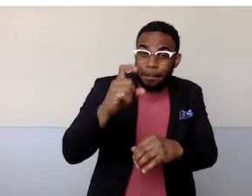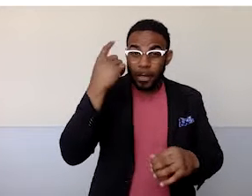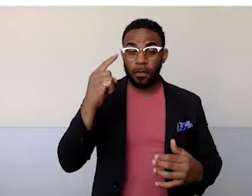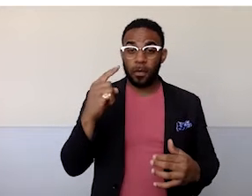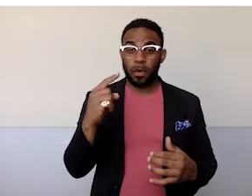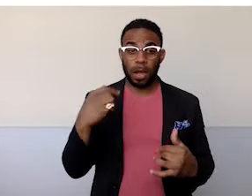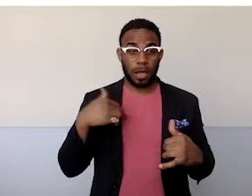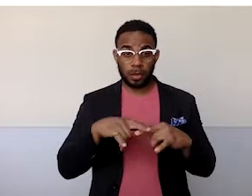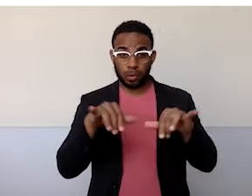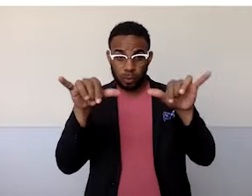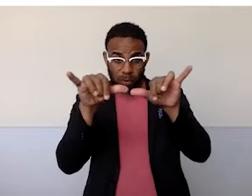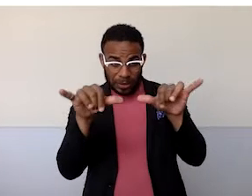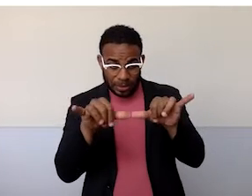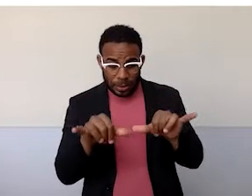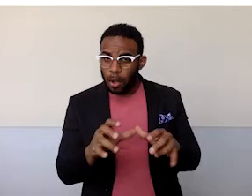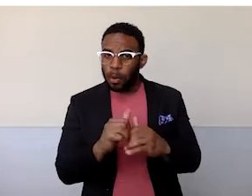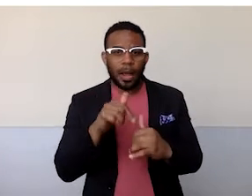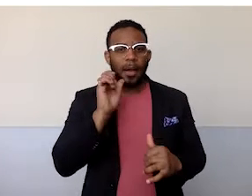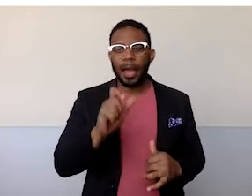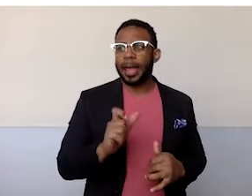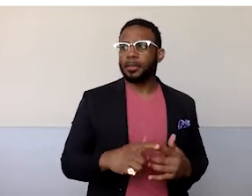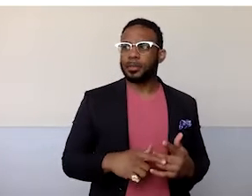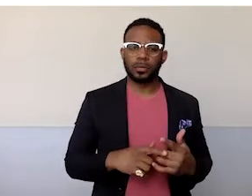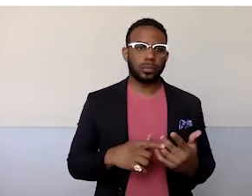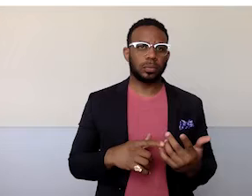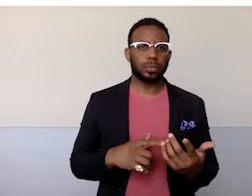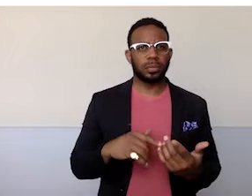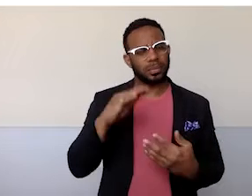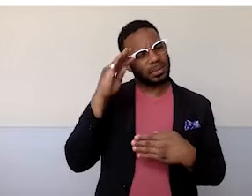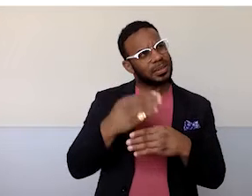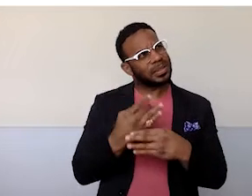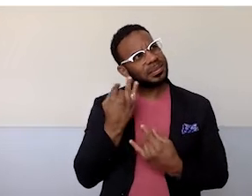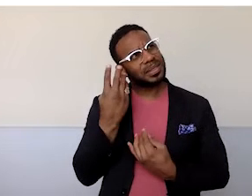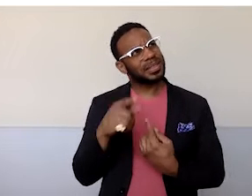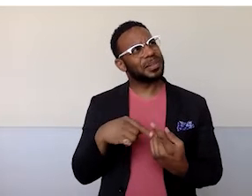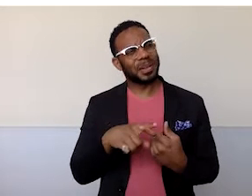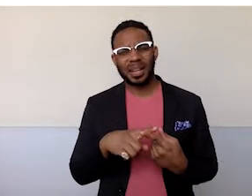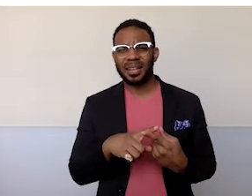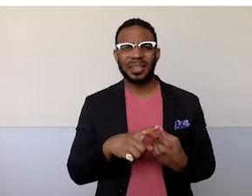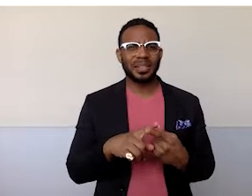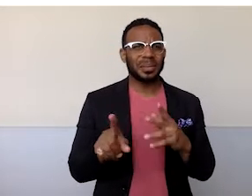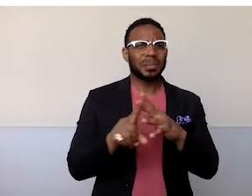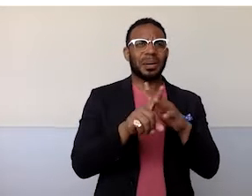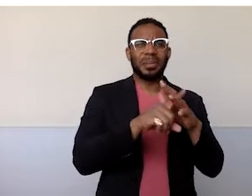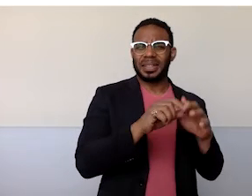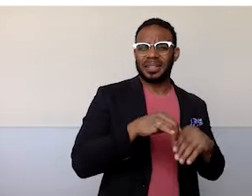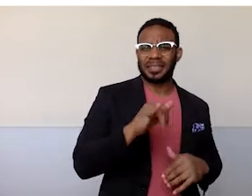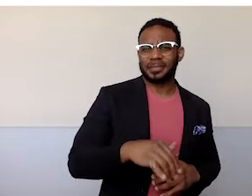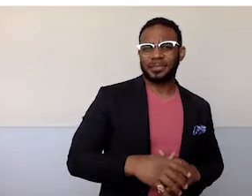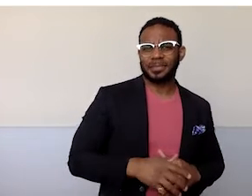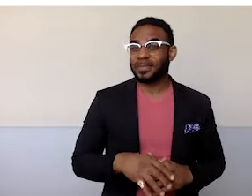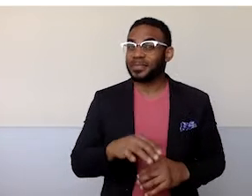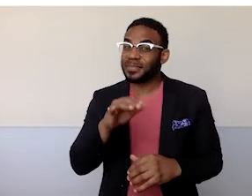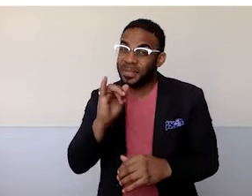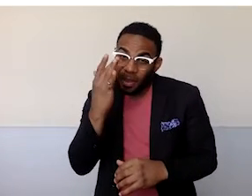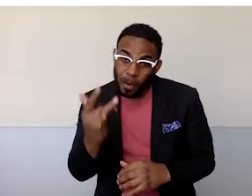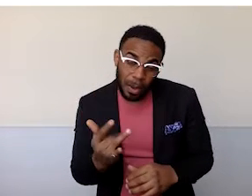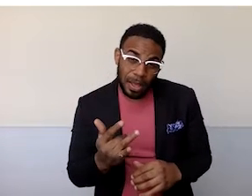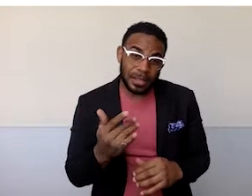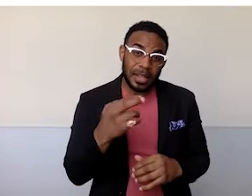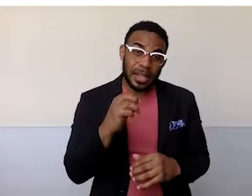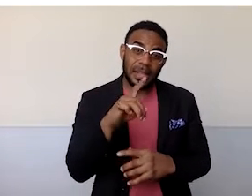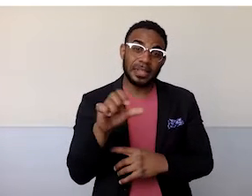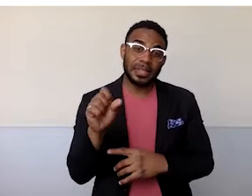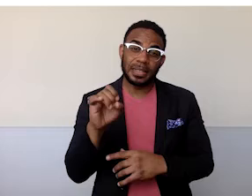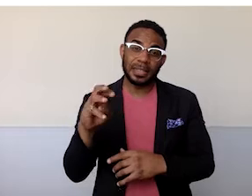for us to scale without having to sleep and think about errors popping here and there the next morning. That's why Headless CMS